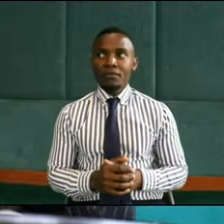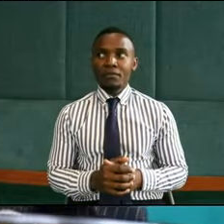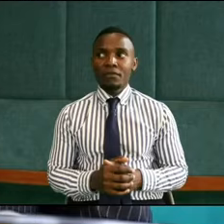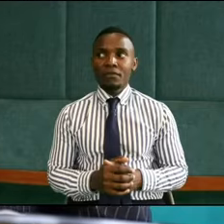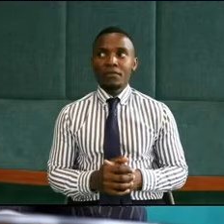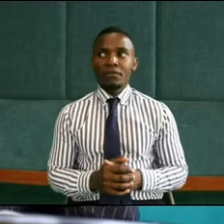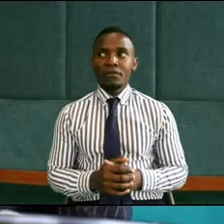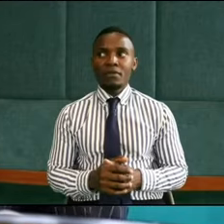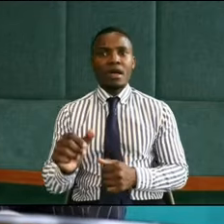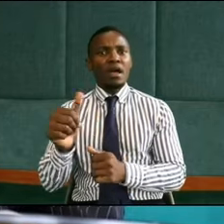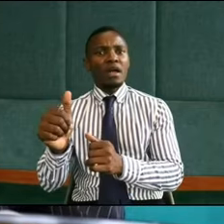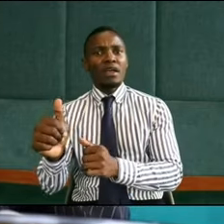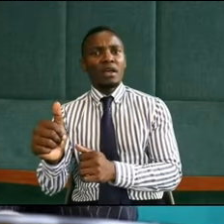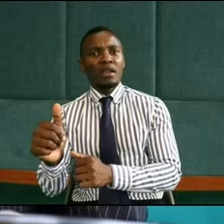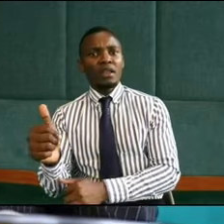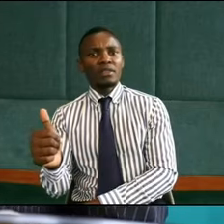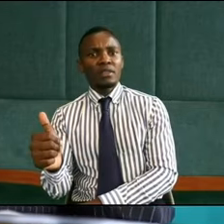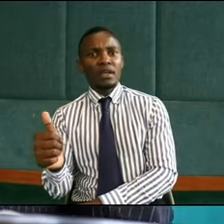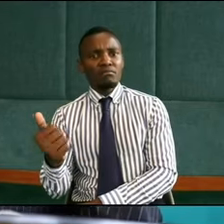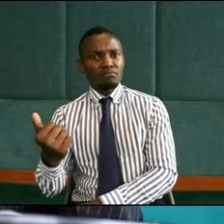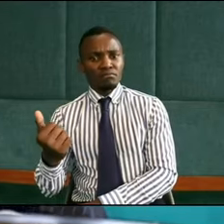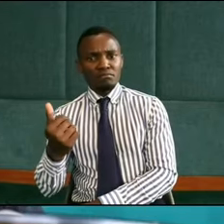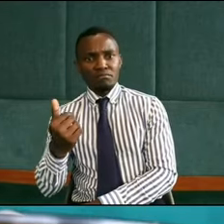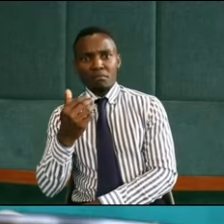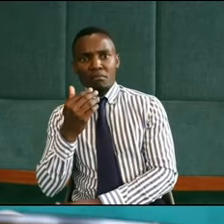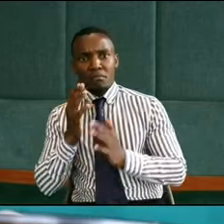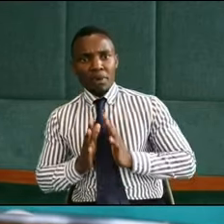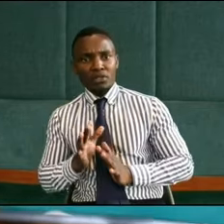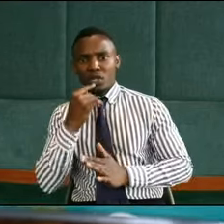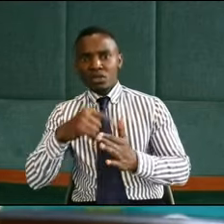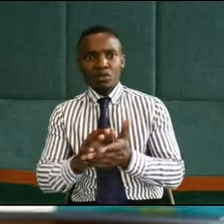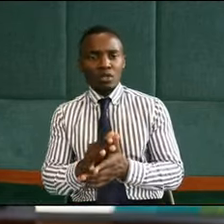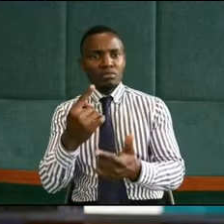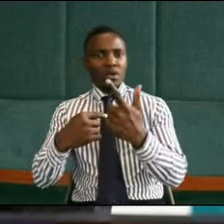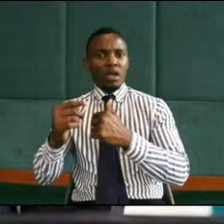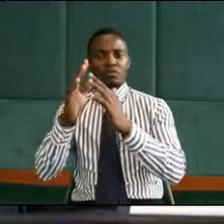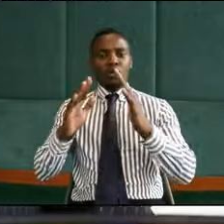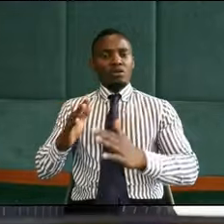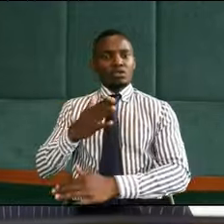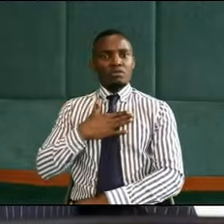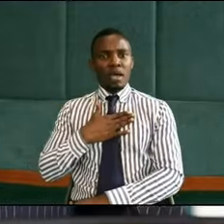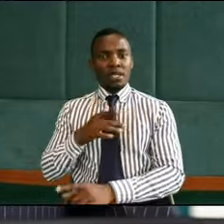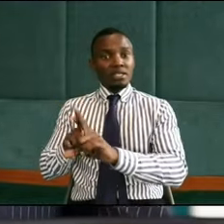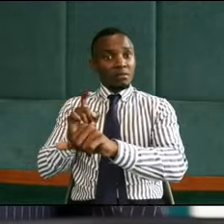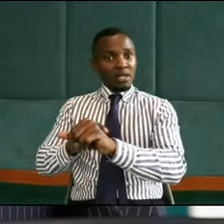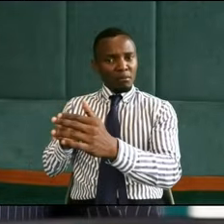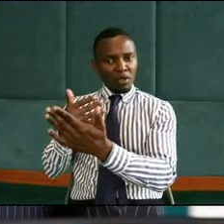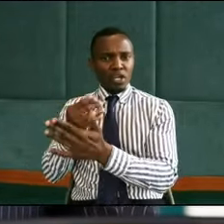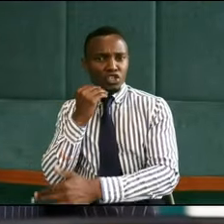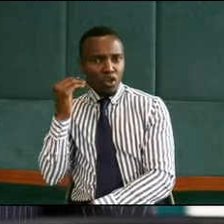Pastor, please, I need you to come to my house. I went to meet my elders. When we reached in our home in